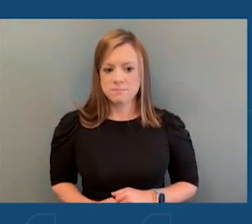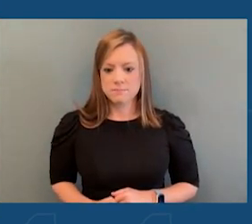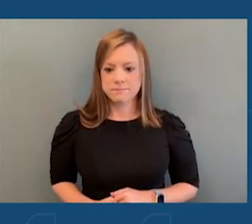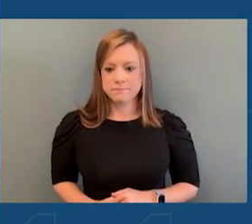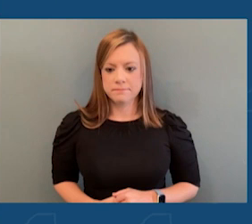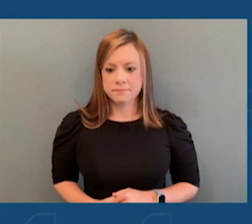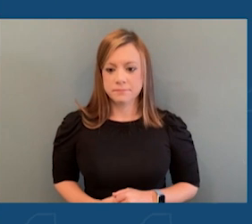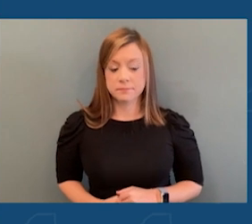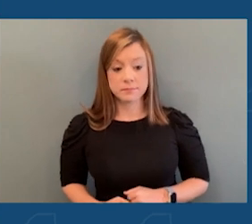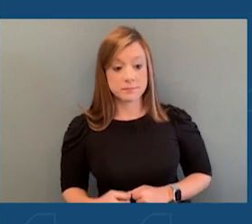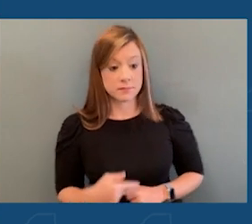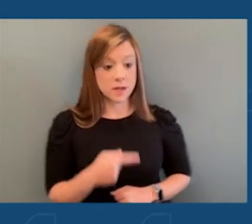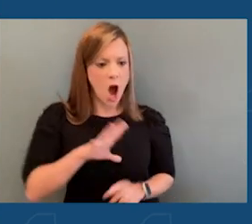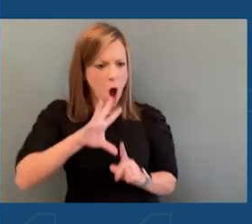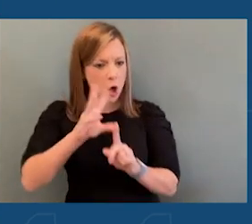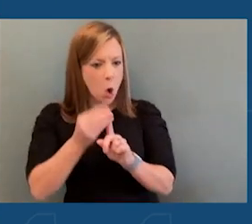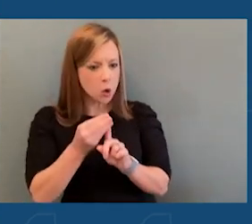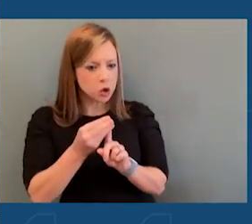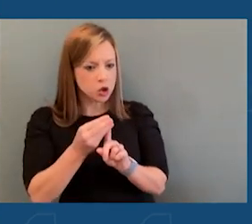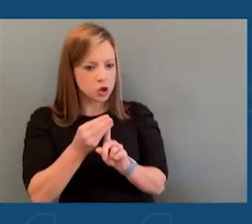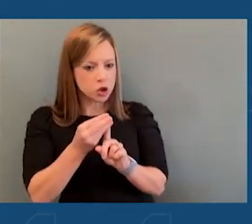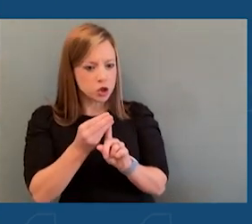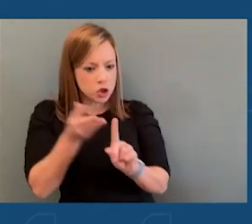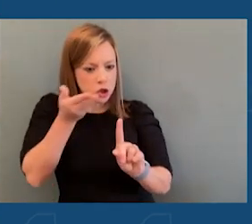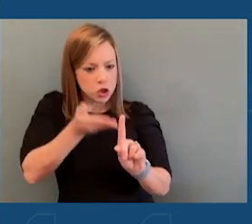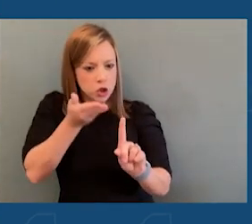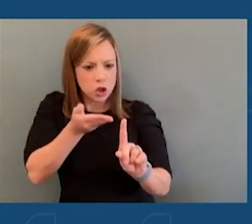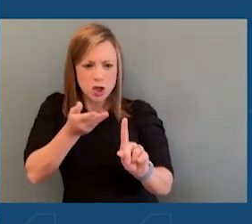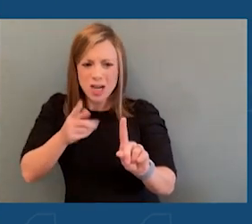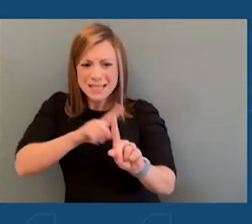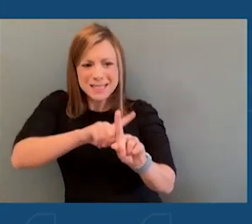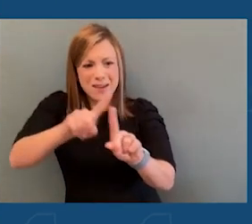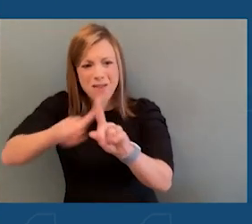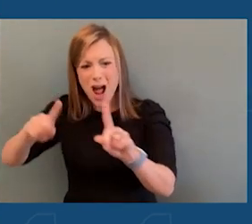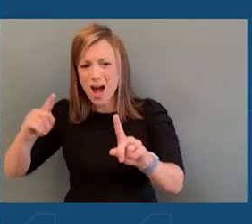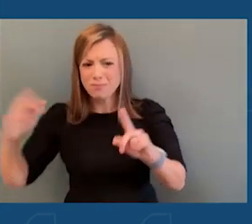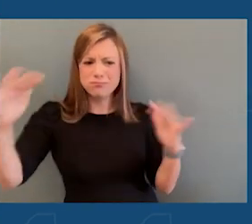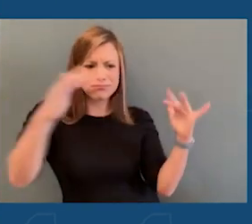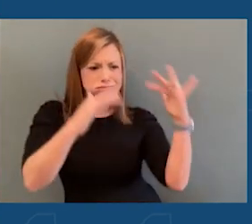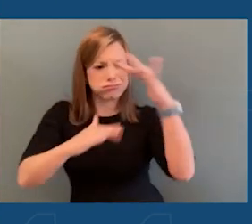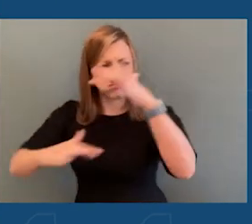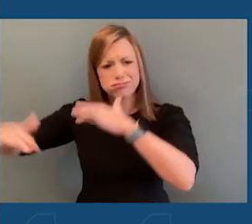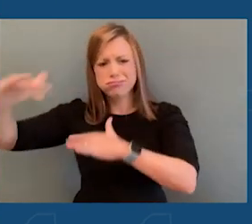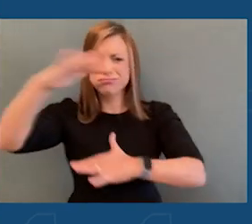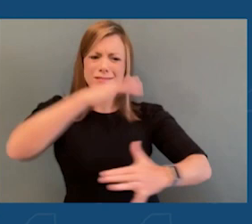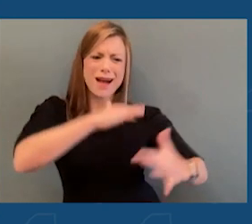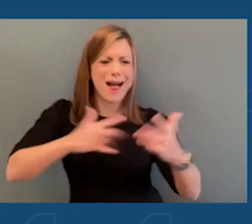Our culture is a symphony of laughter and music.